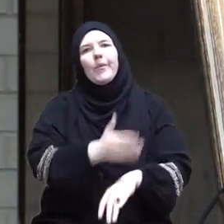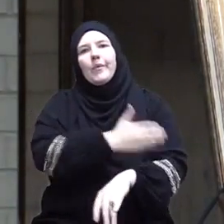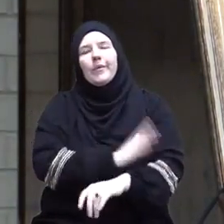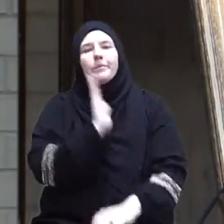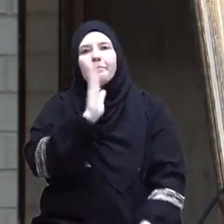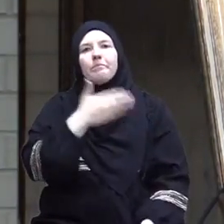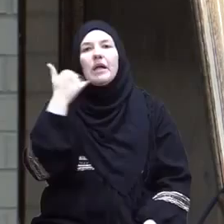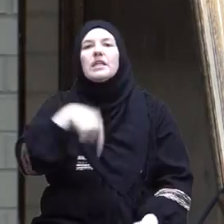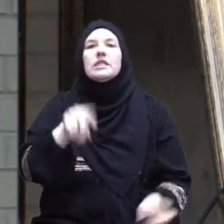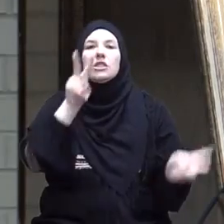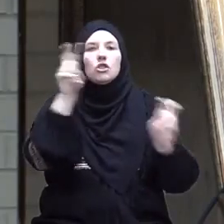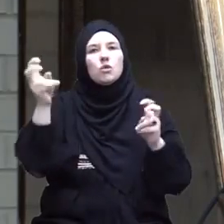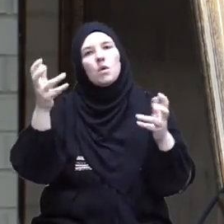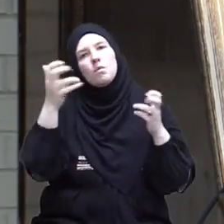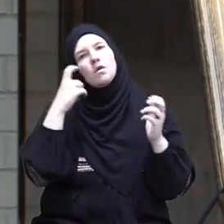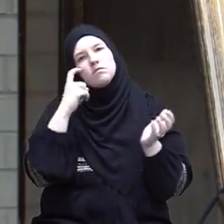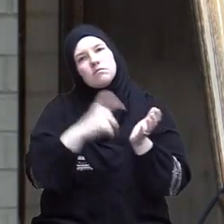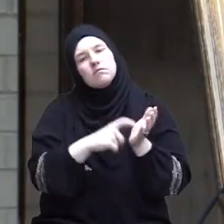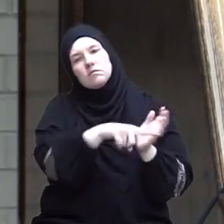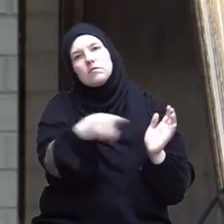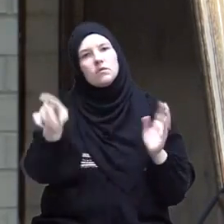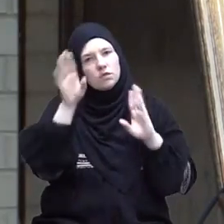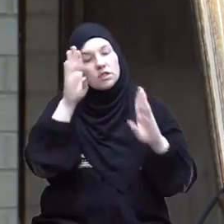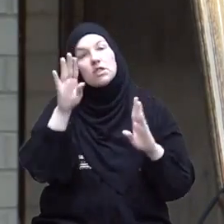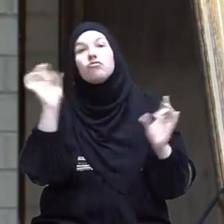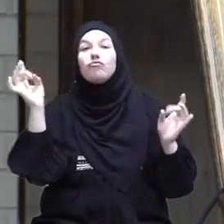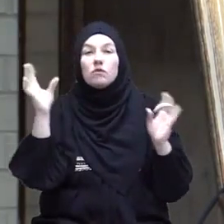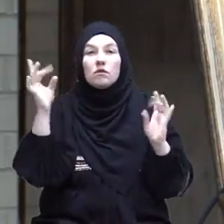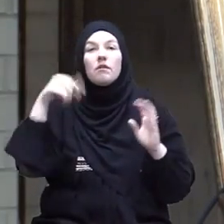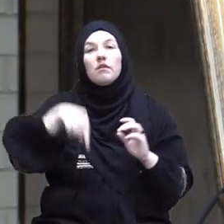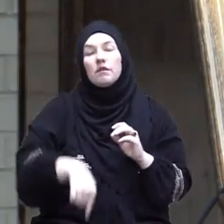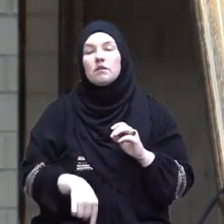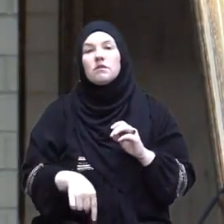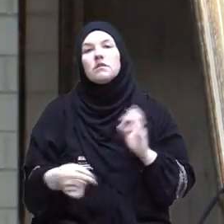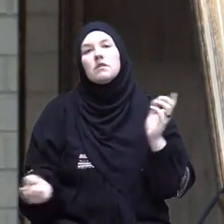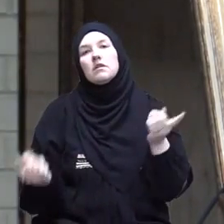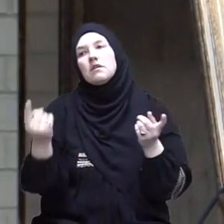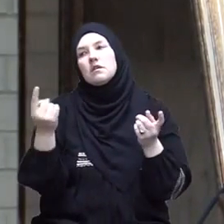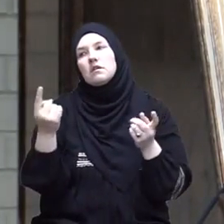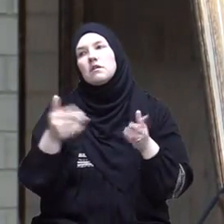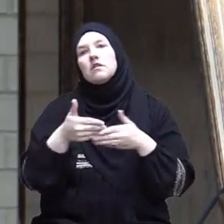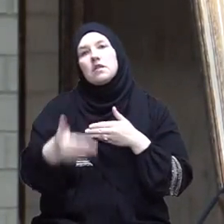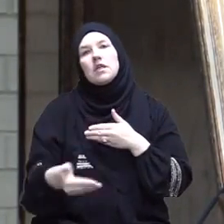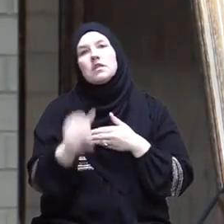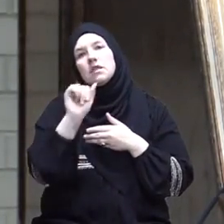that I wanted to bring to your attention. Inshallah, this coming